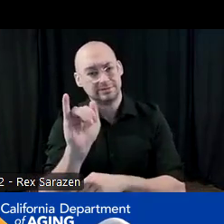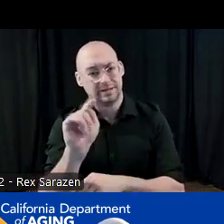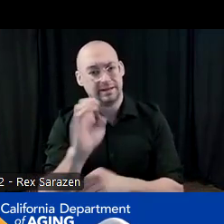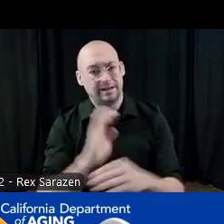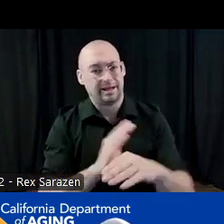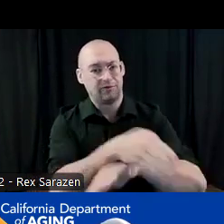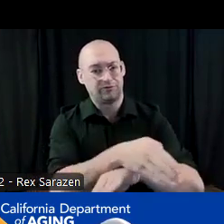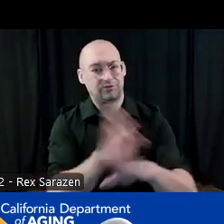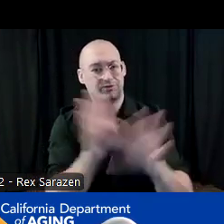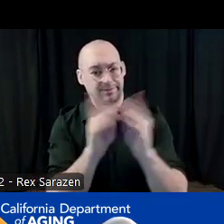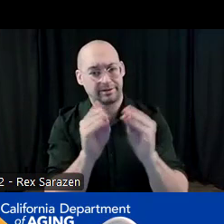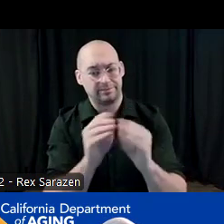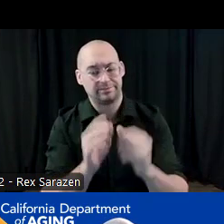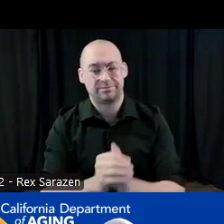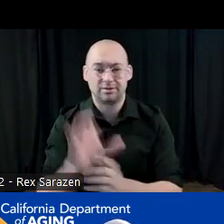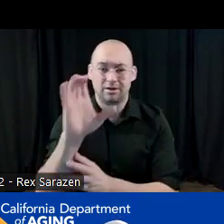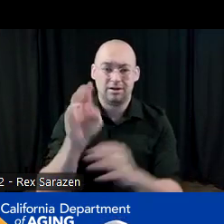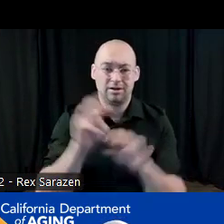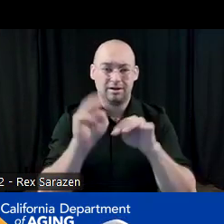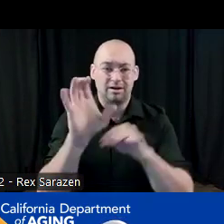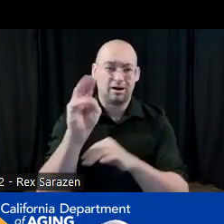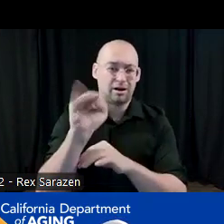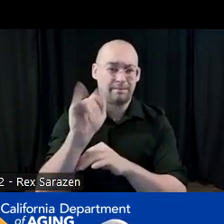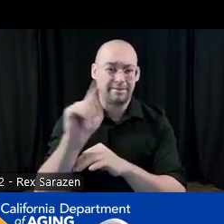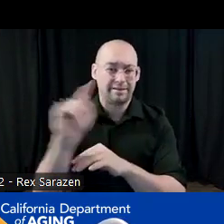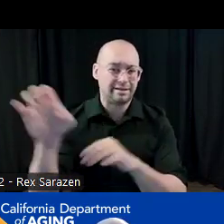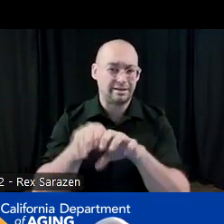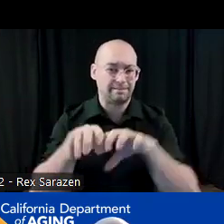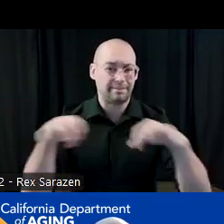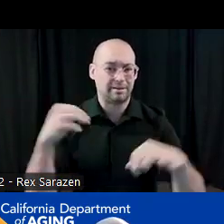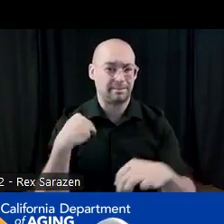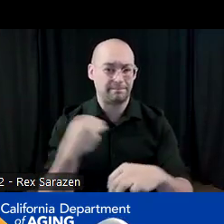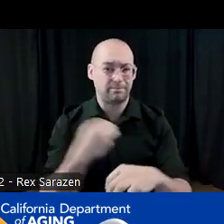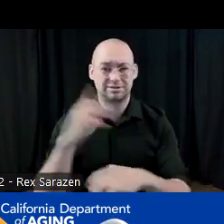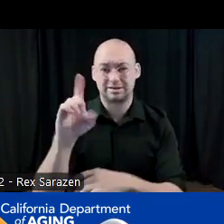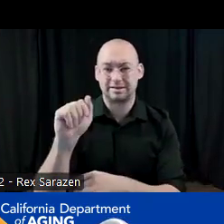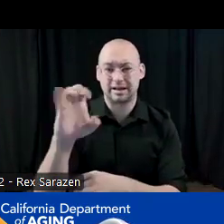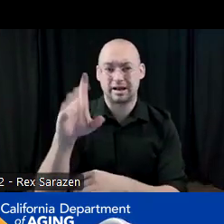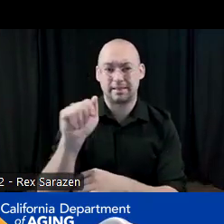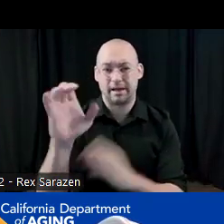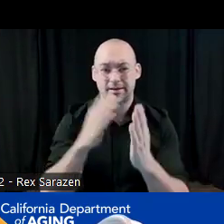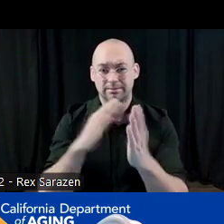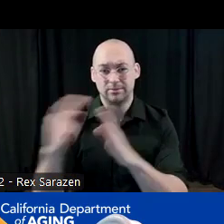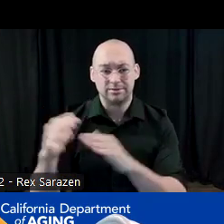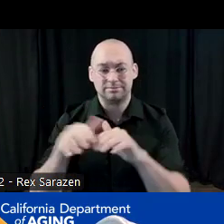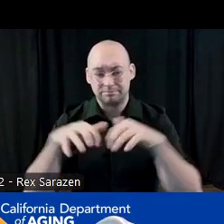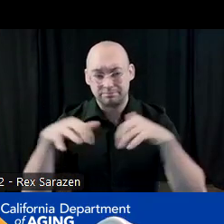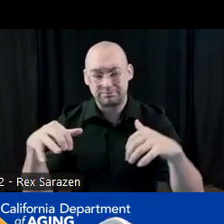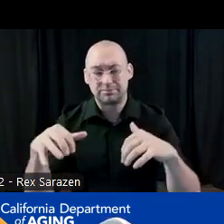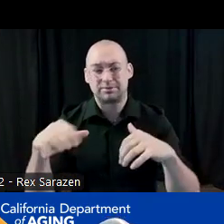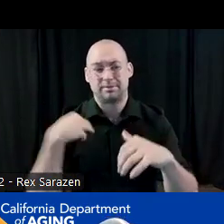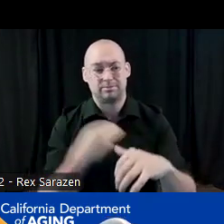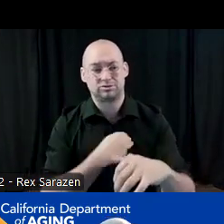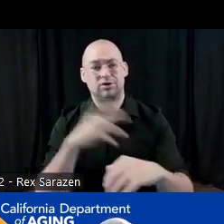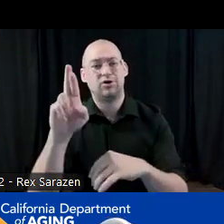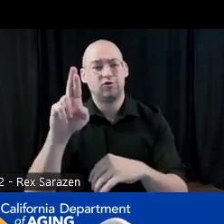And committee members, our DACLAC committee members, if you've yet to do so, can you please rename yourself to your name? Right now it